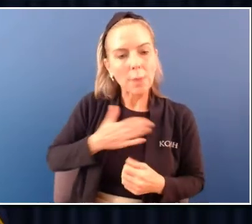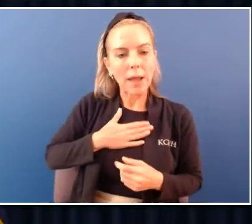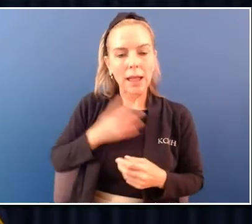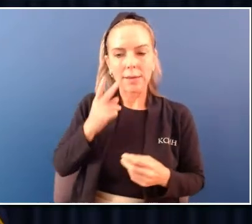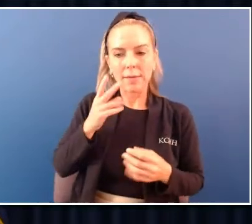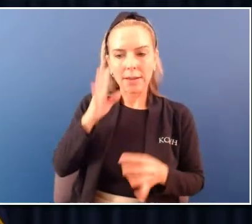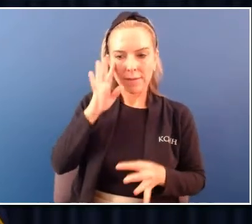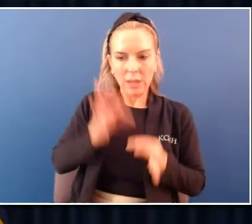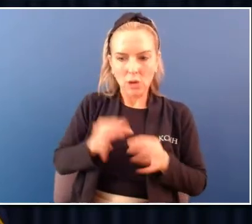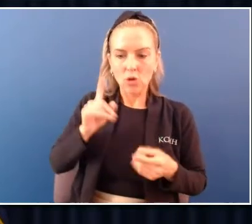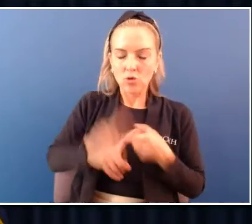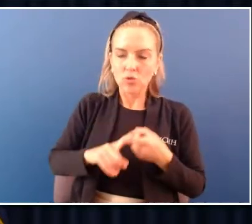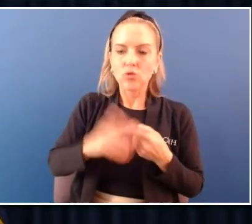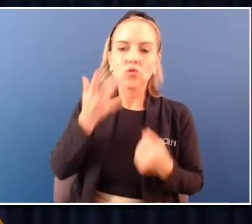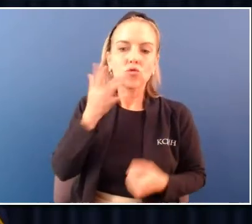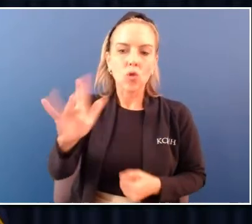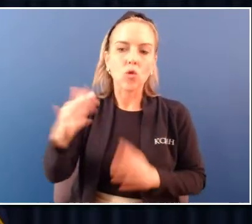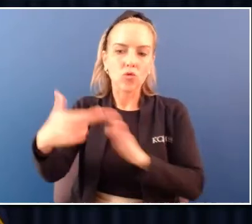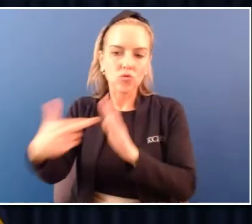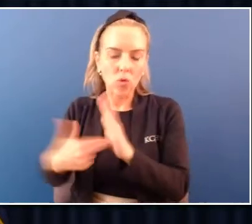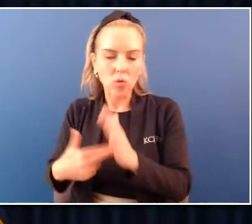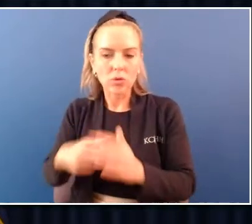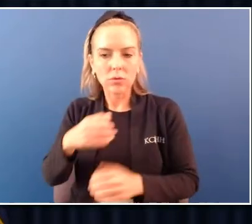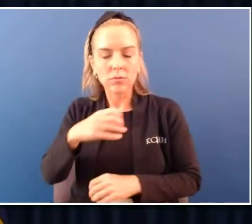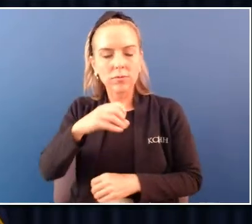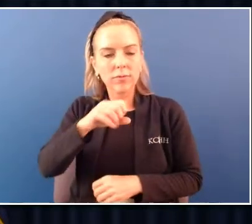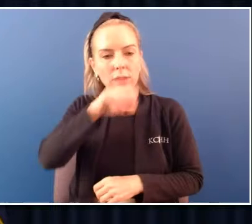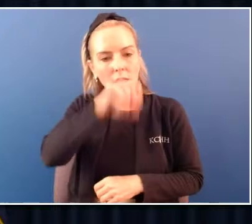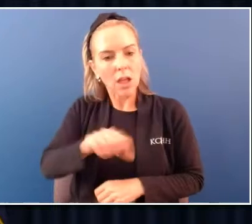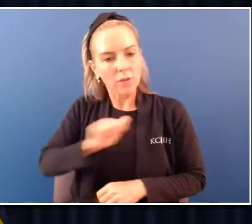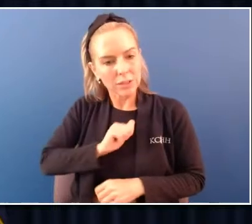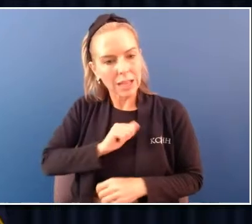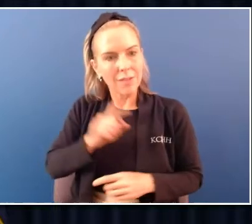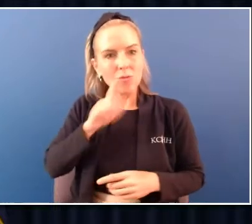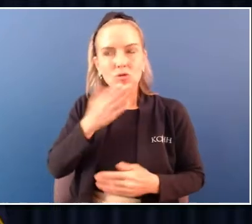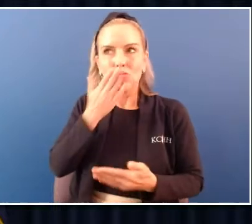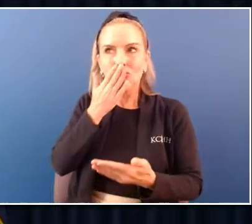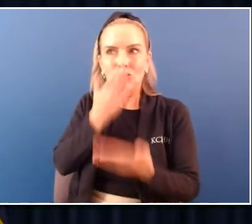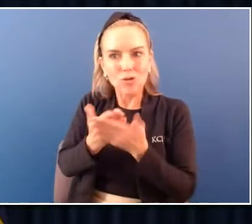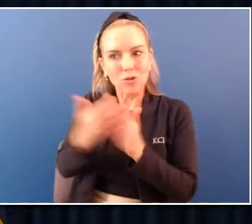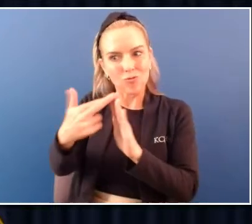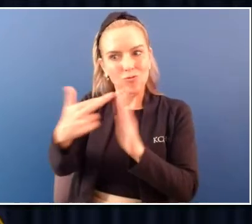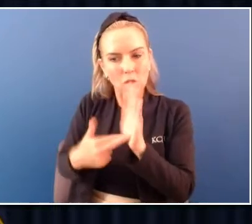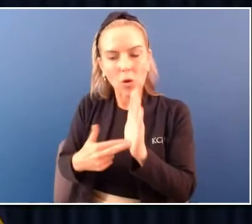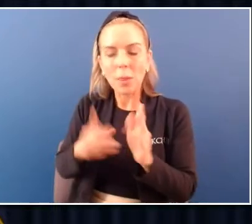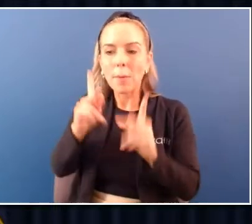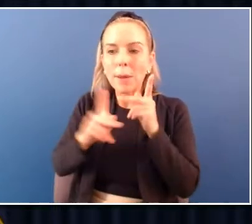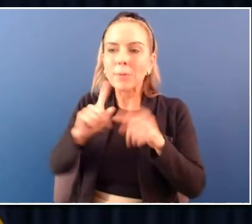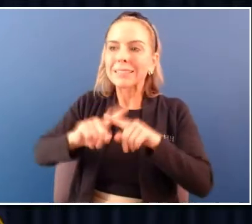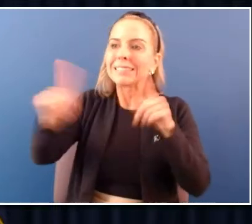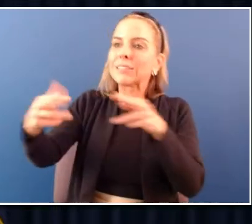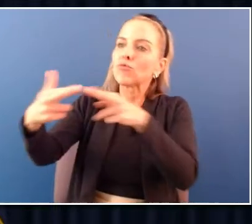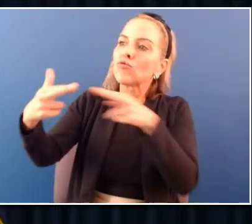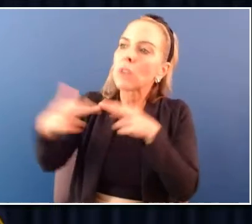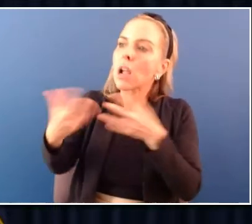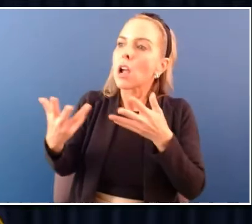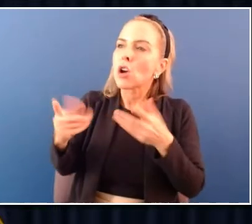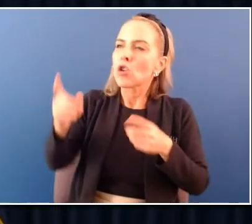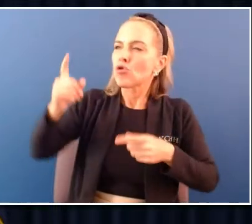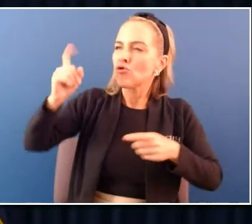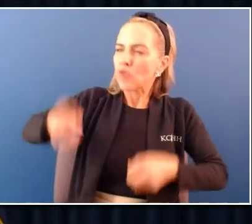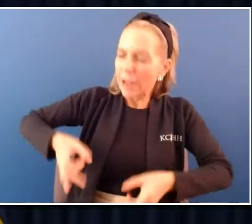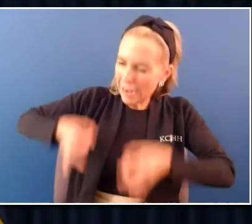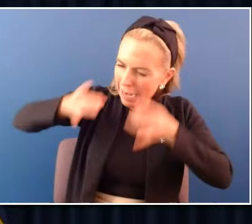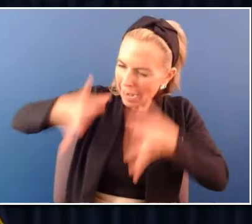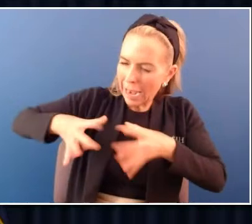golden rule that we love our neighbor as ourselves, and the parable of the Good Samaritan, which is about people from different regions that should have hated each other,